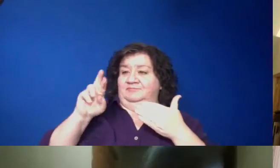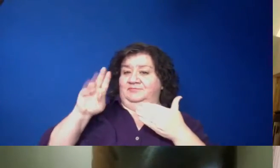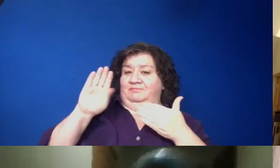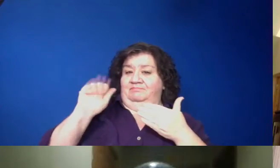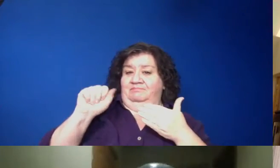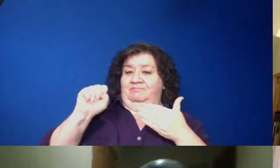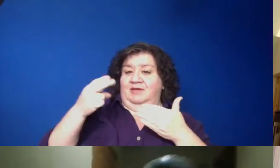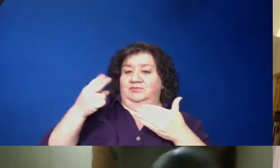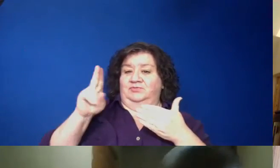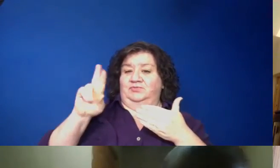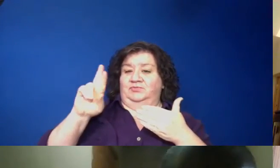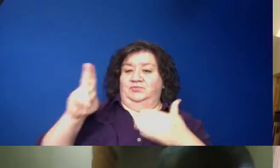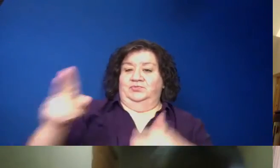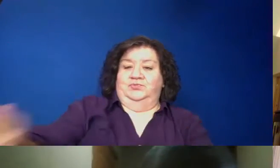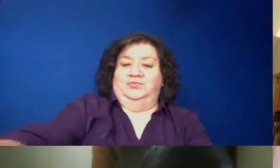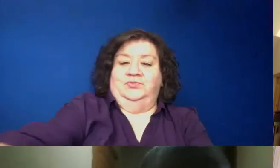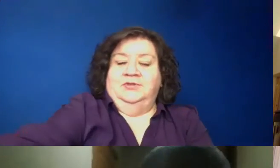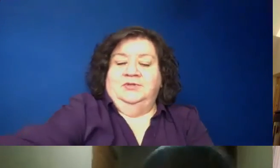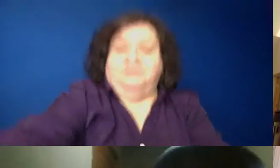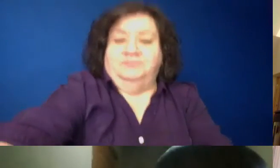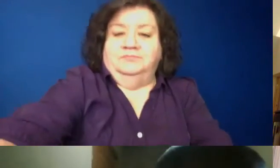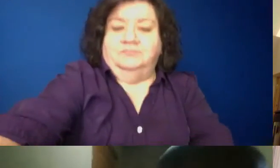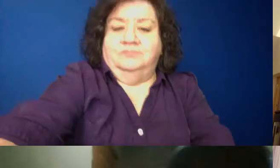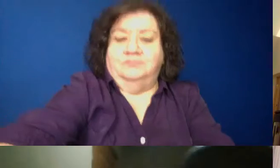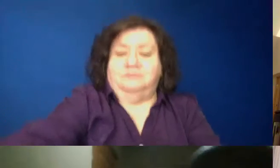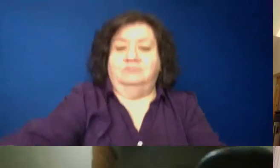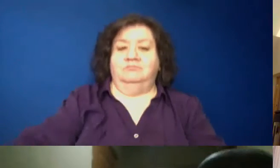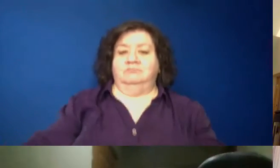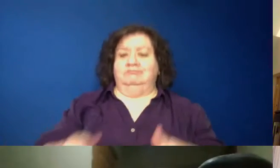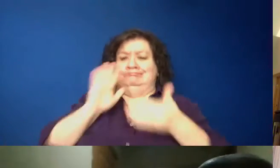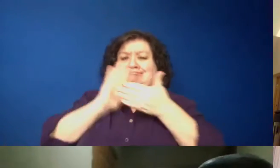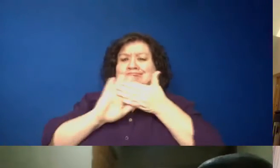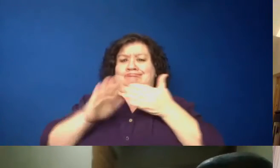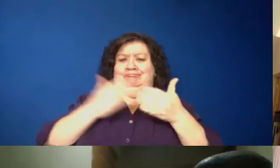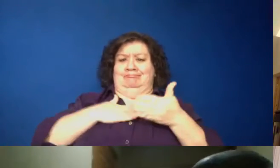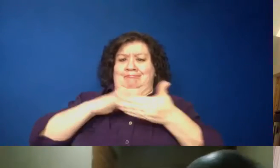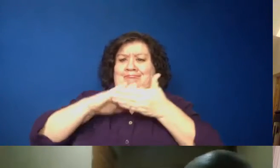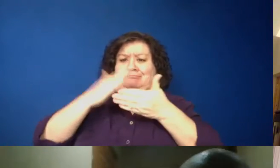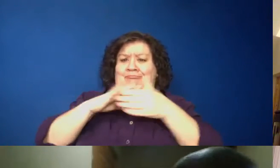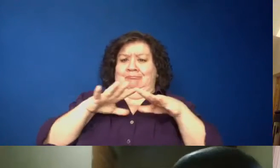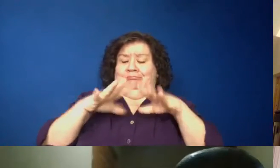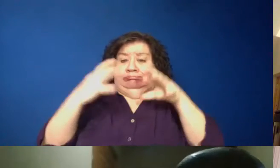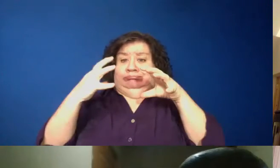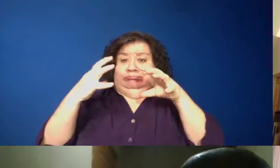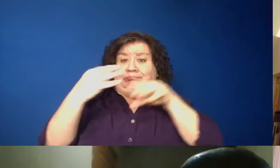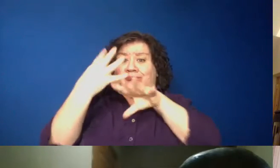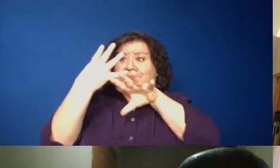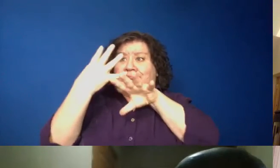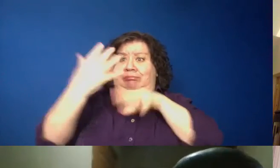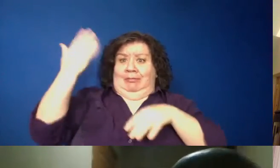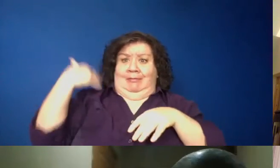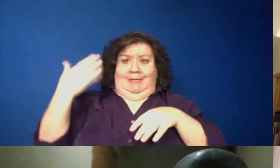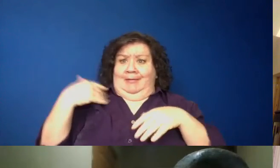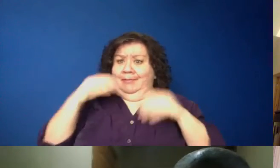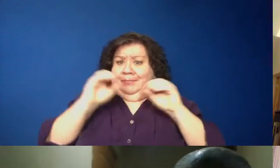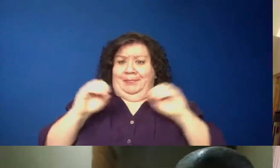which I've never had happen before, and it of course would happen in a session like this. But nonetheless, I'm